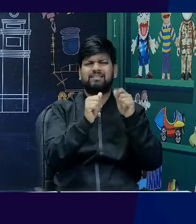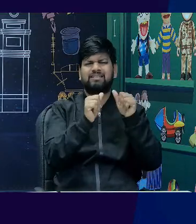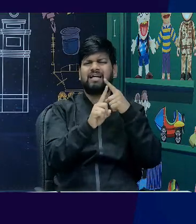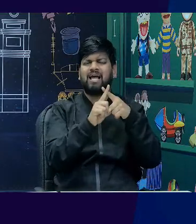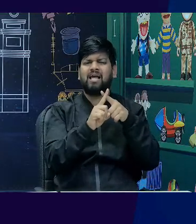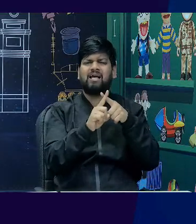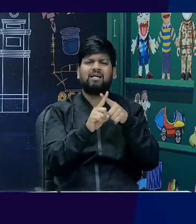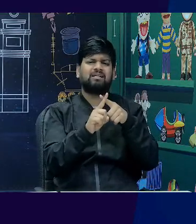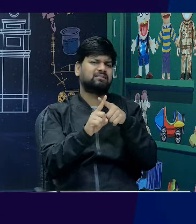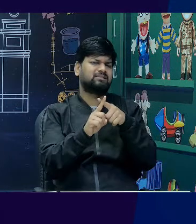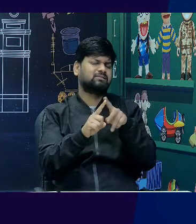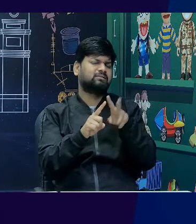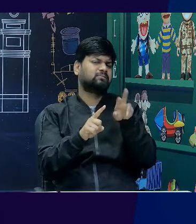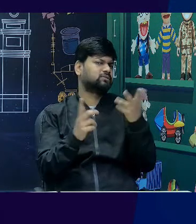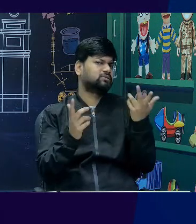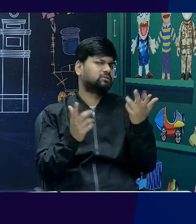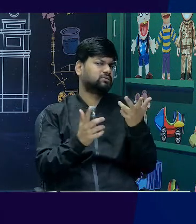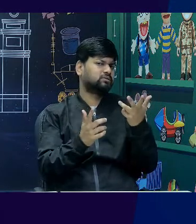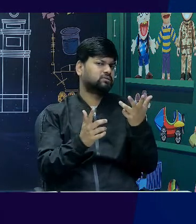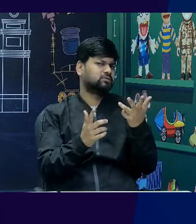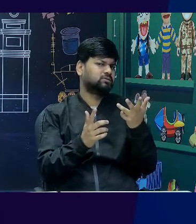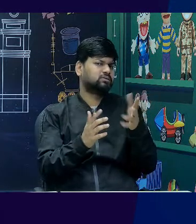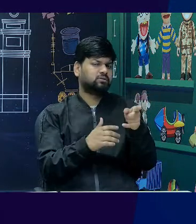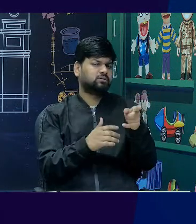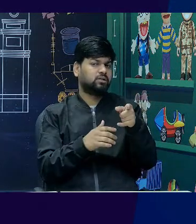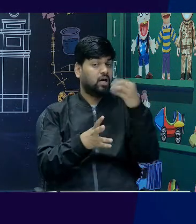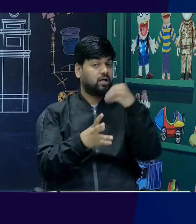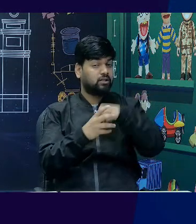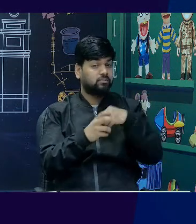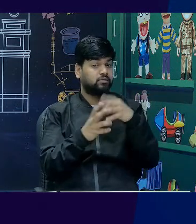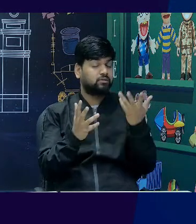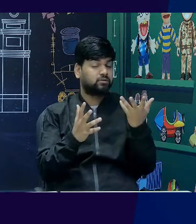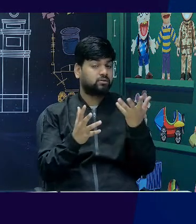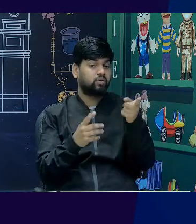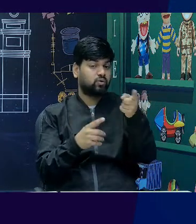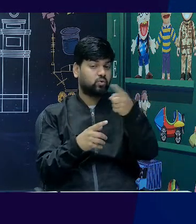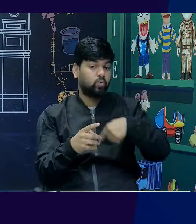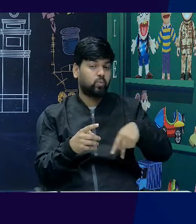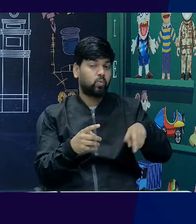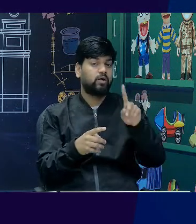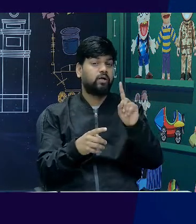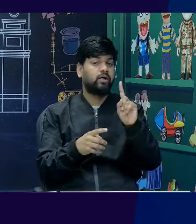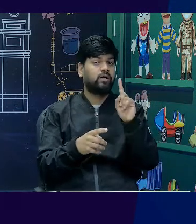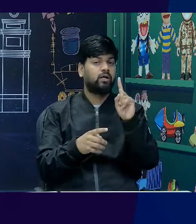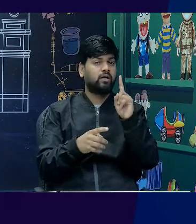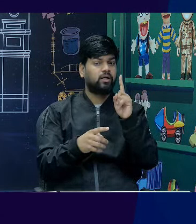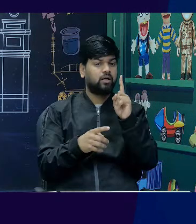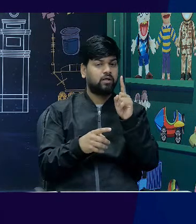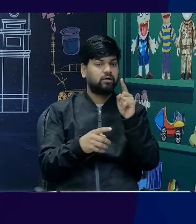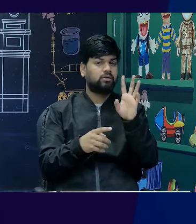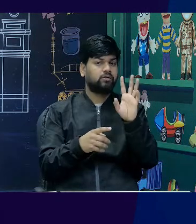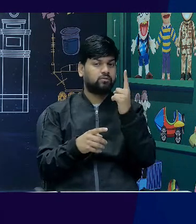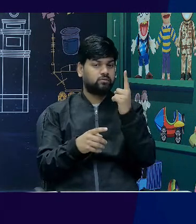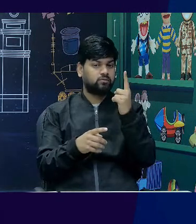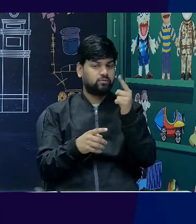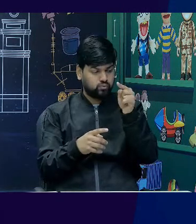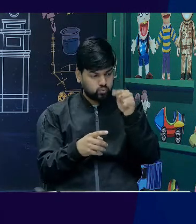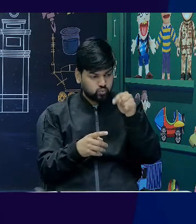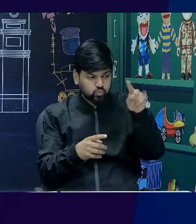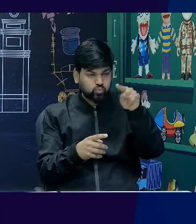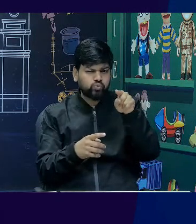on medicines, property tax and luxury car tax. Again, you can circle more than one of the